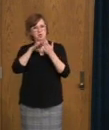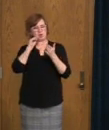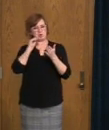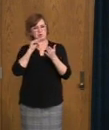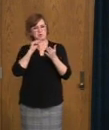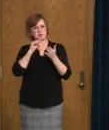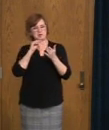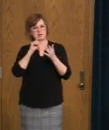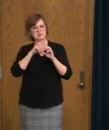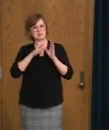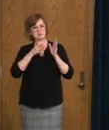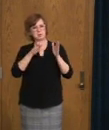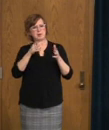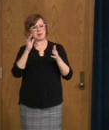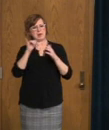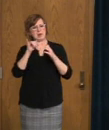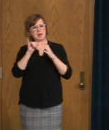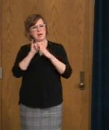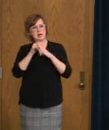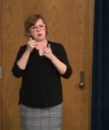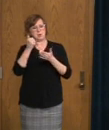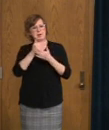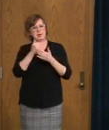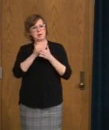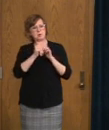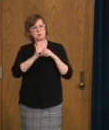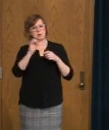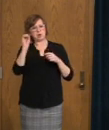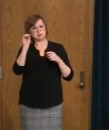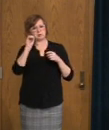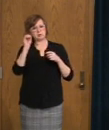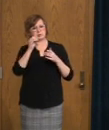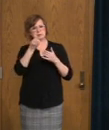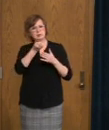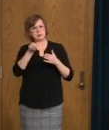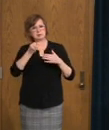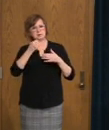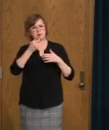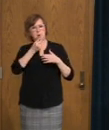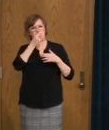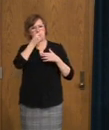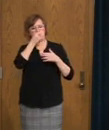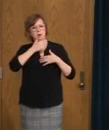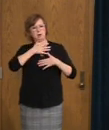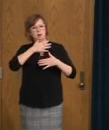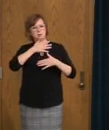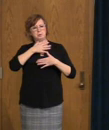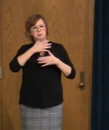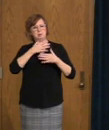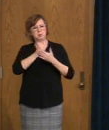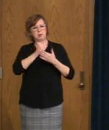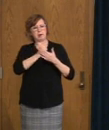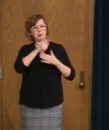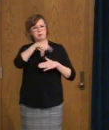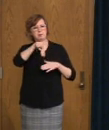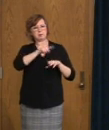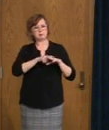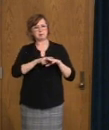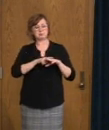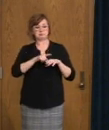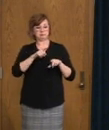has had an impact on the oxygen supply necessary for those COVID patients. And so while we